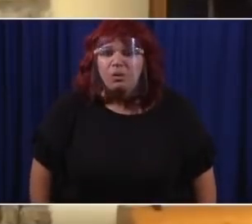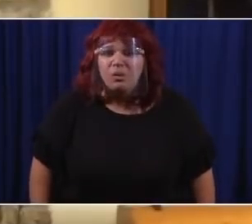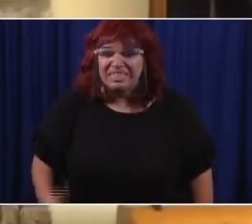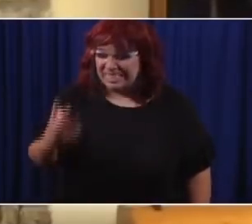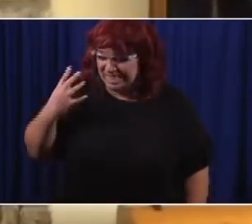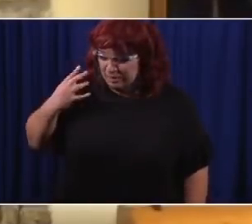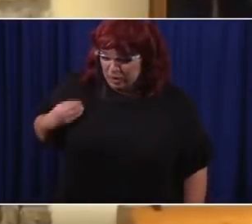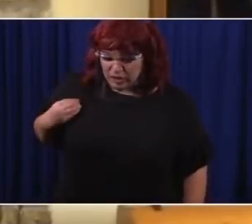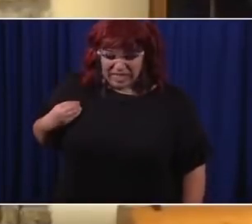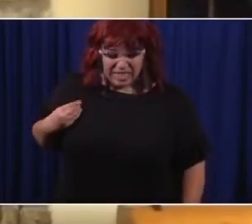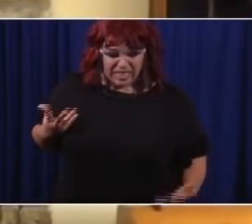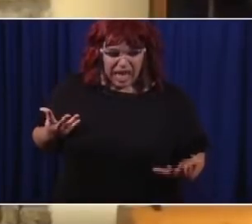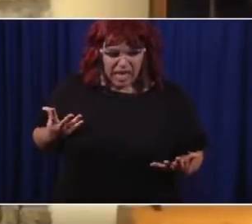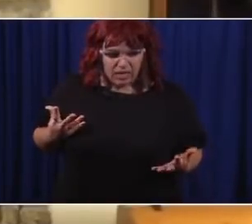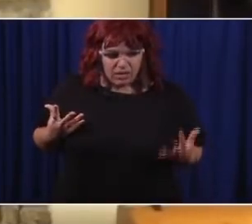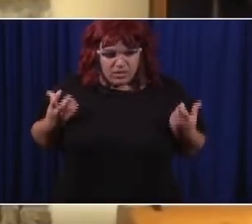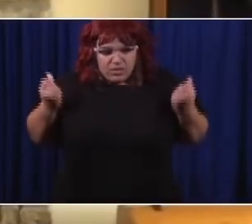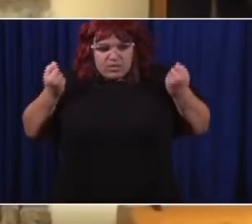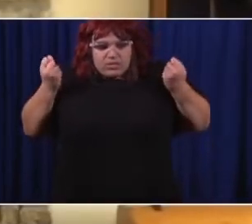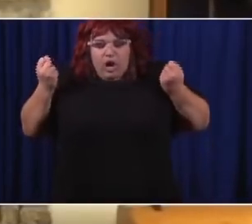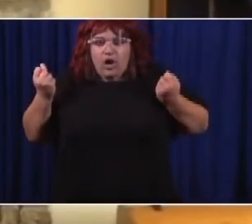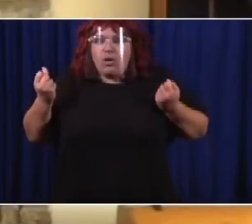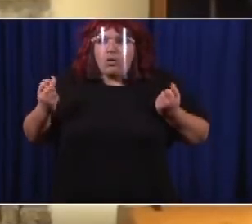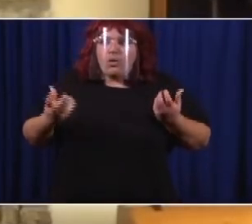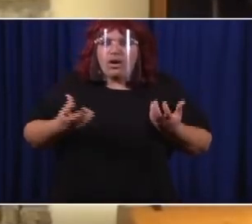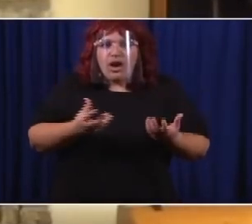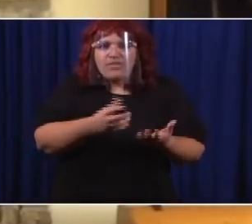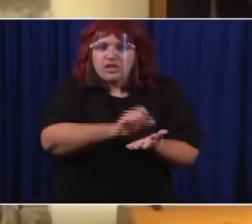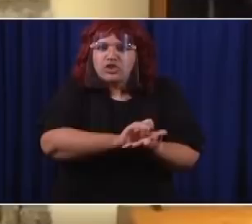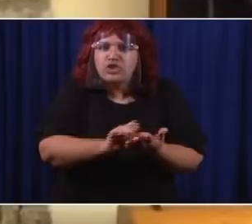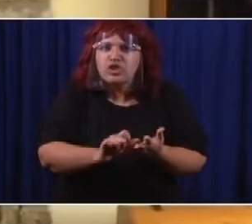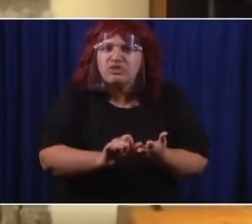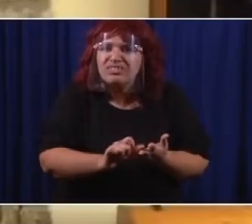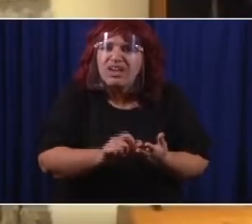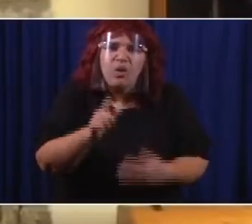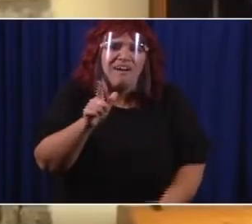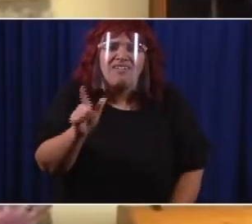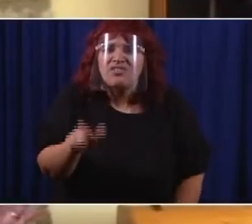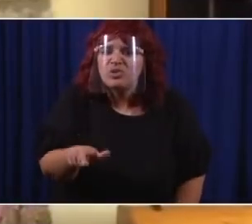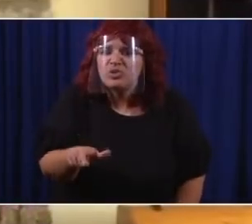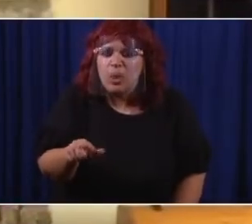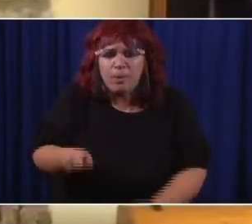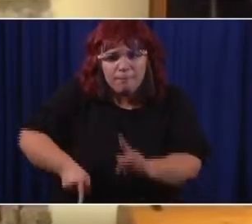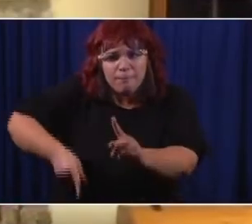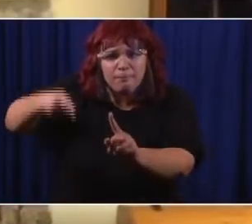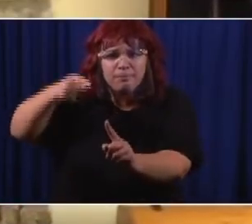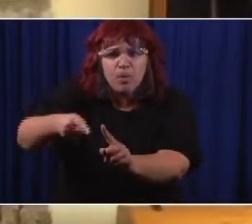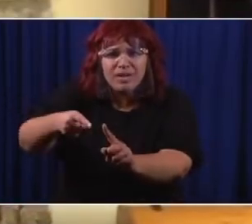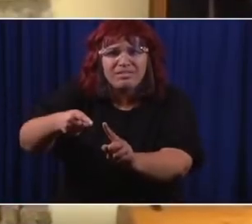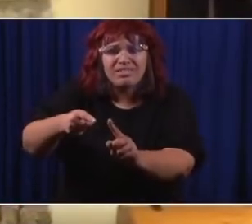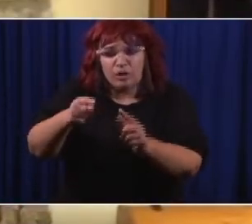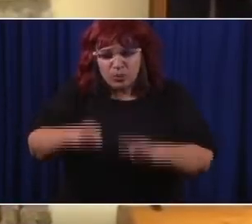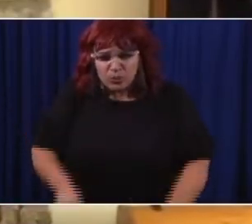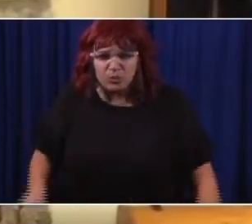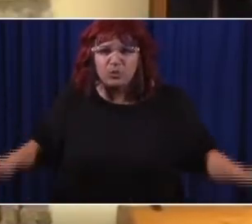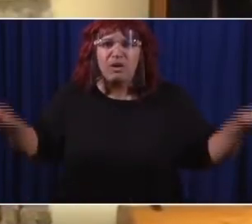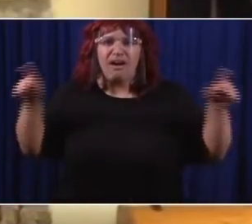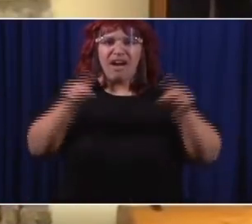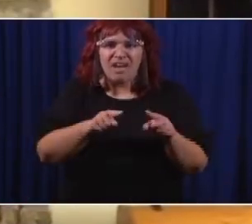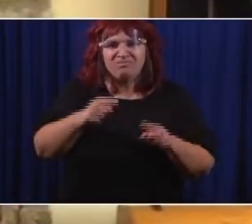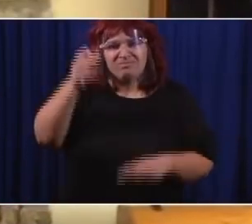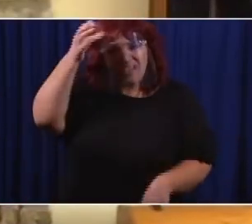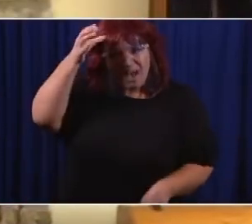control this if we get 90%, 85% of people wearing masks, keeping a distance, and using their good common